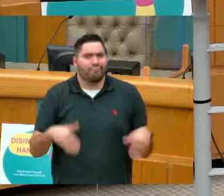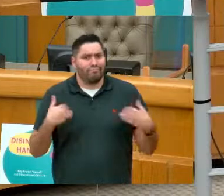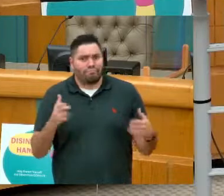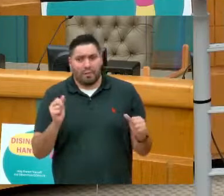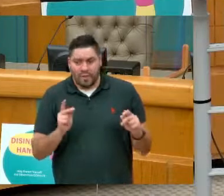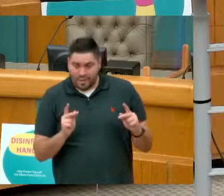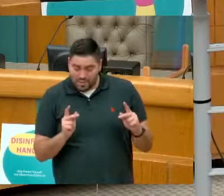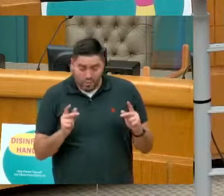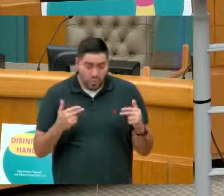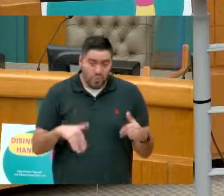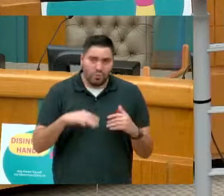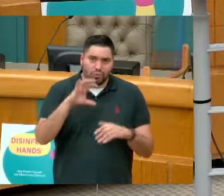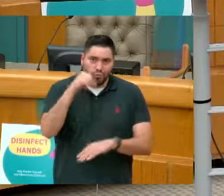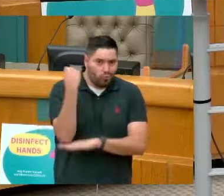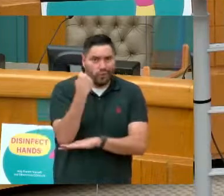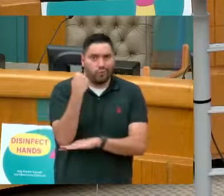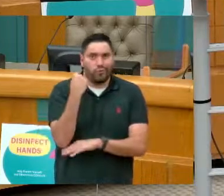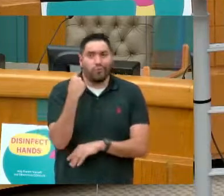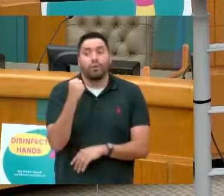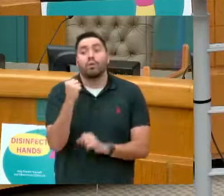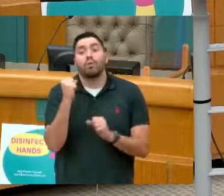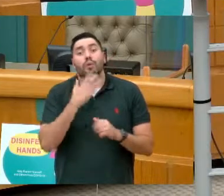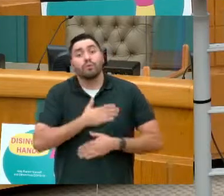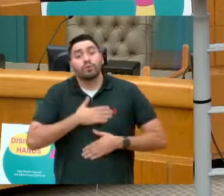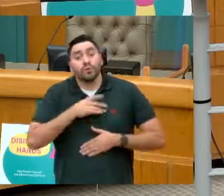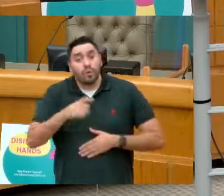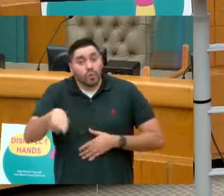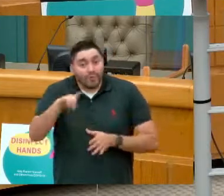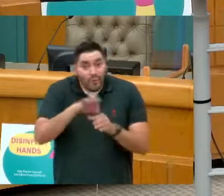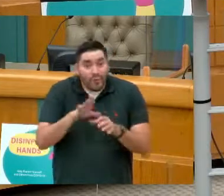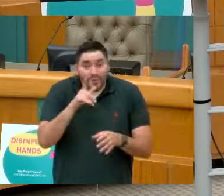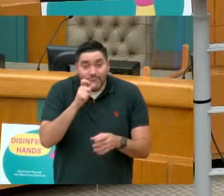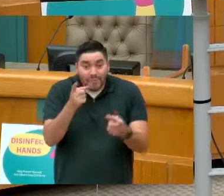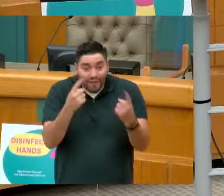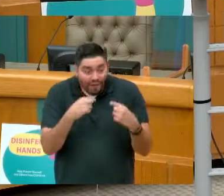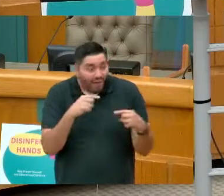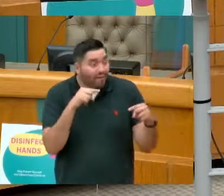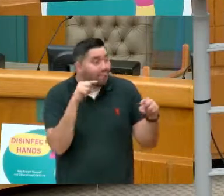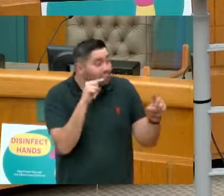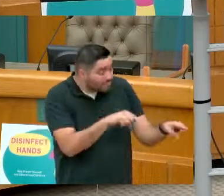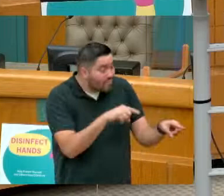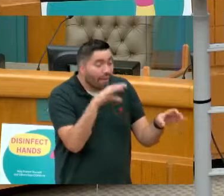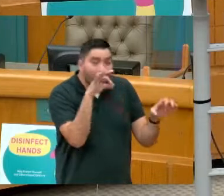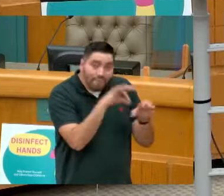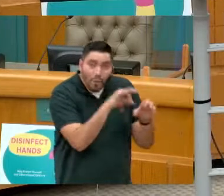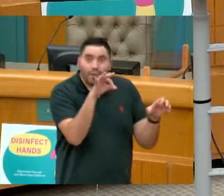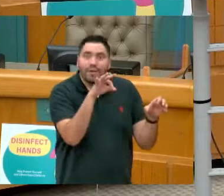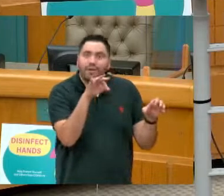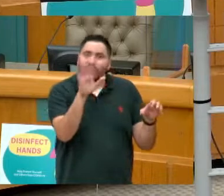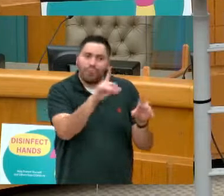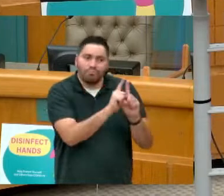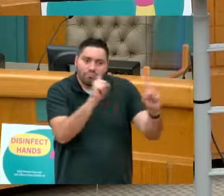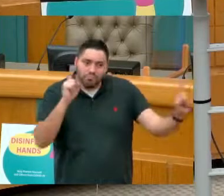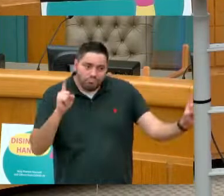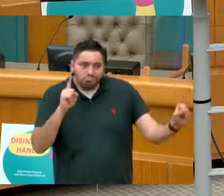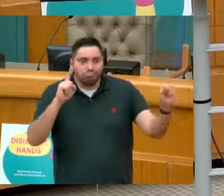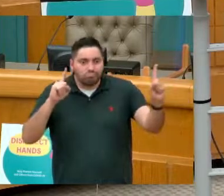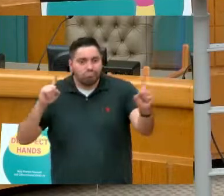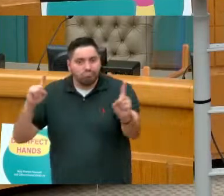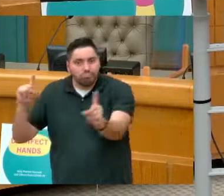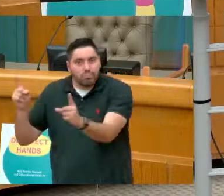County. Thank you for having me here today to discuss the very important, what's going on now is voting. Early voting